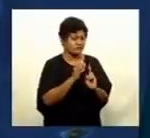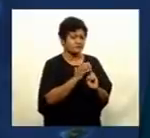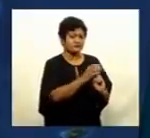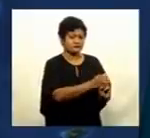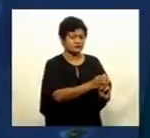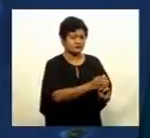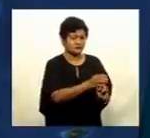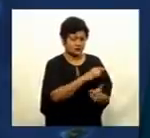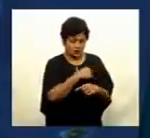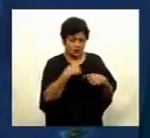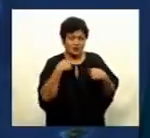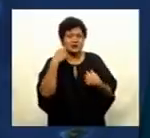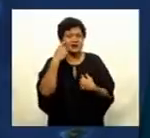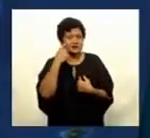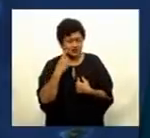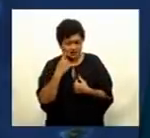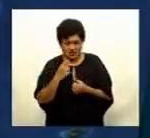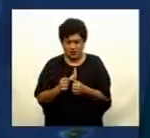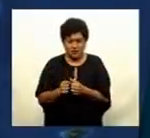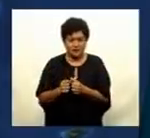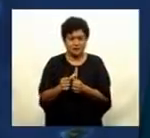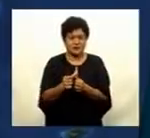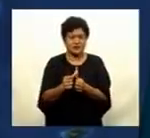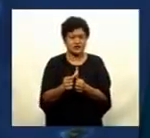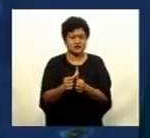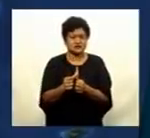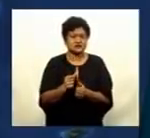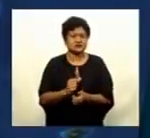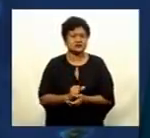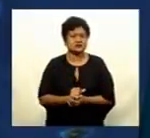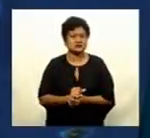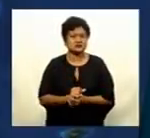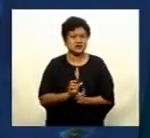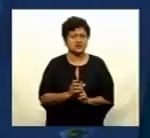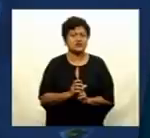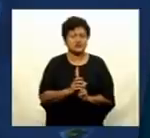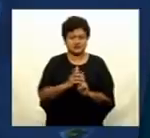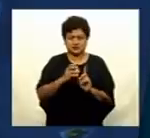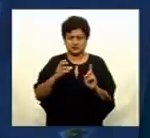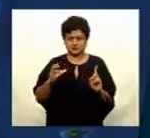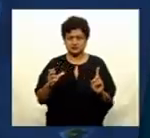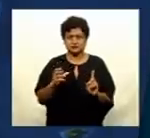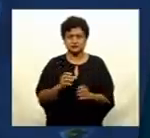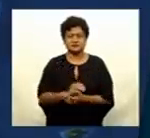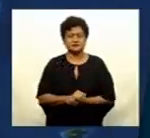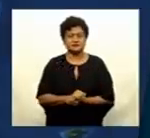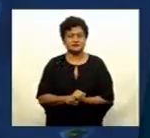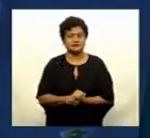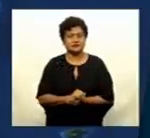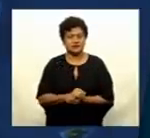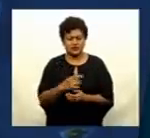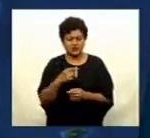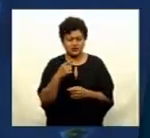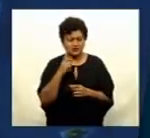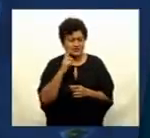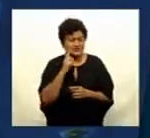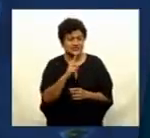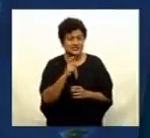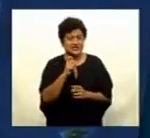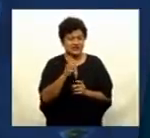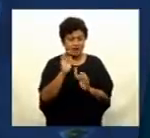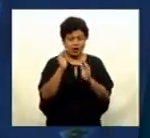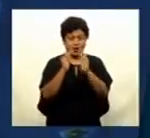We are trying our best, given the manpower that we have, to guard all these home isolation